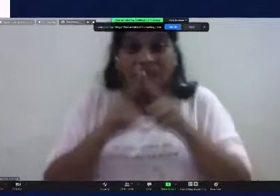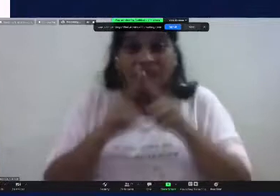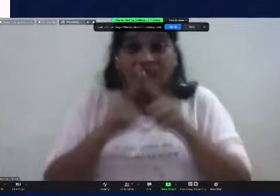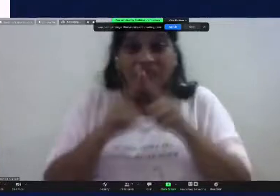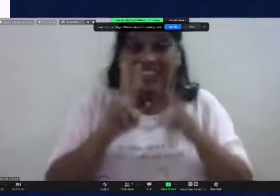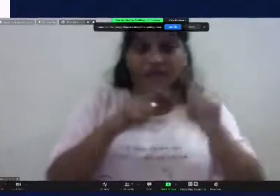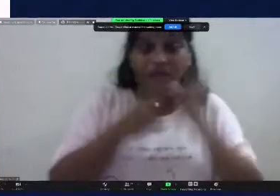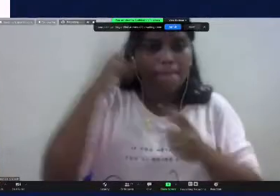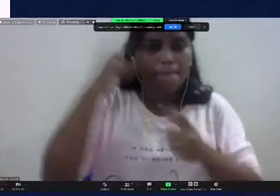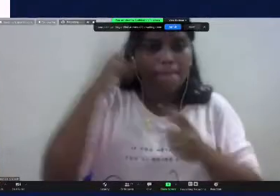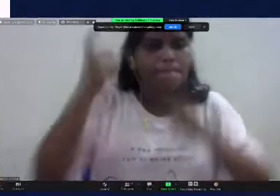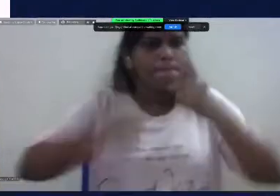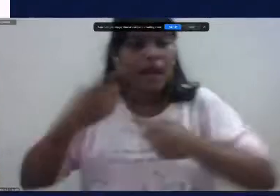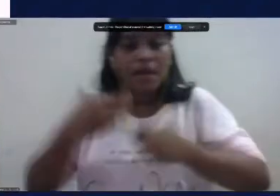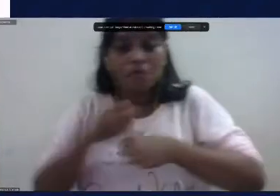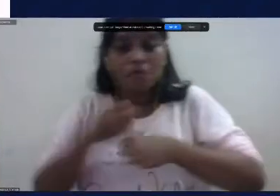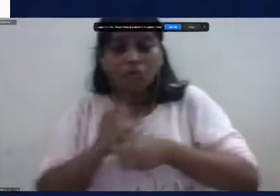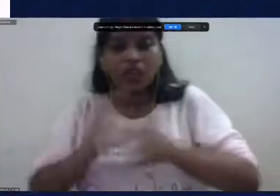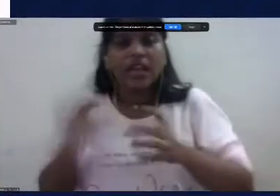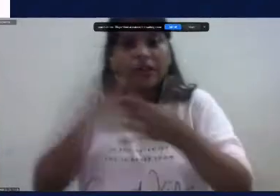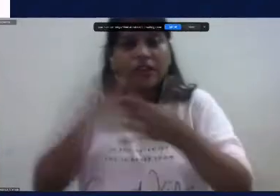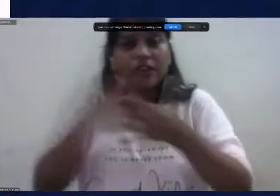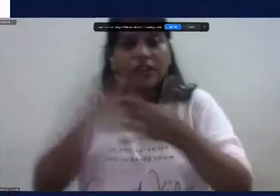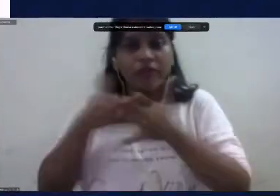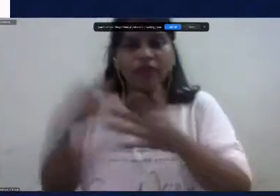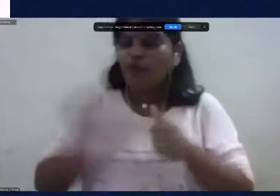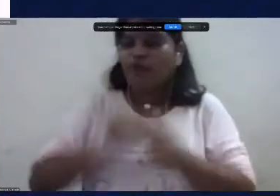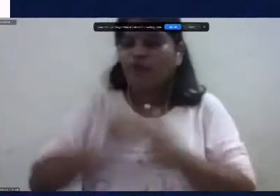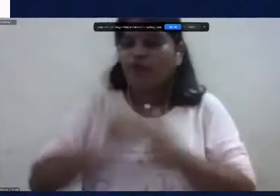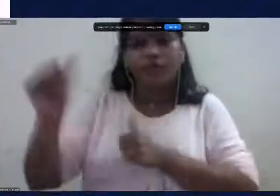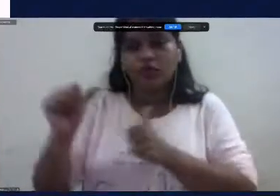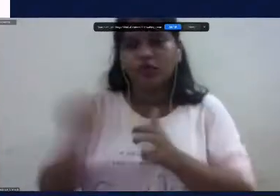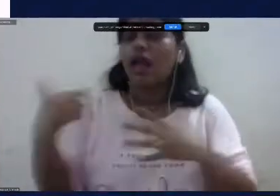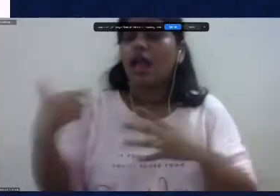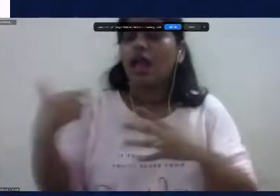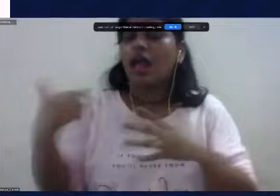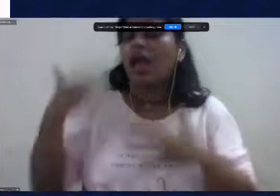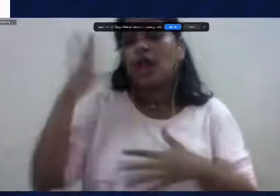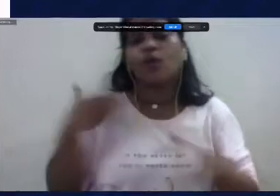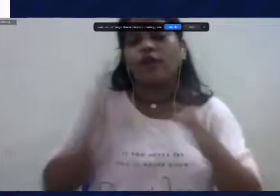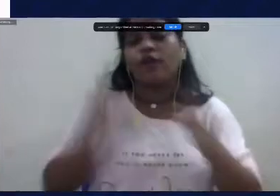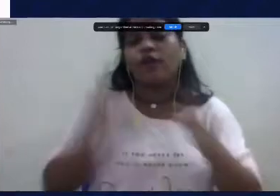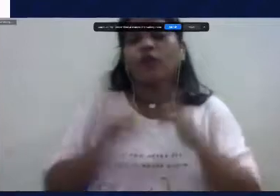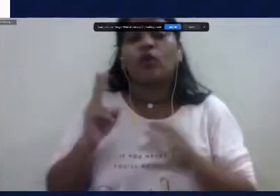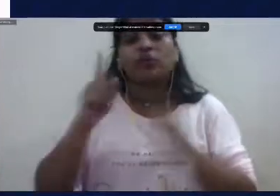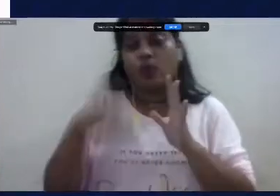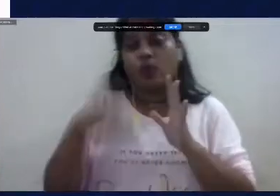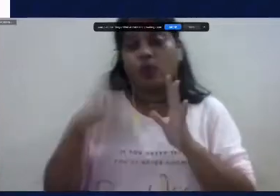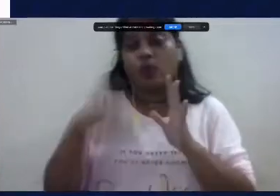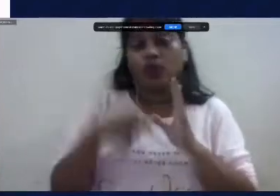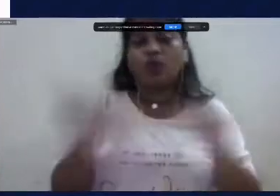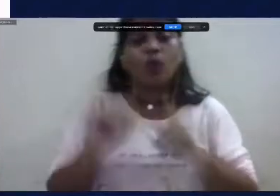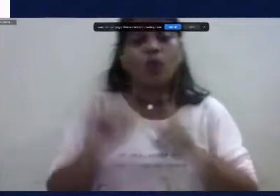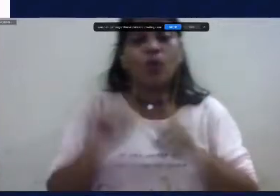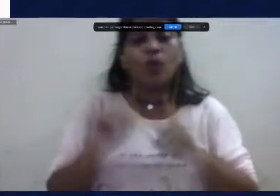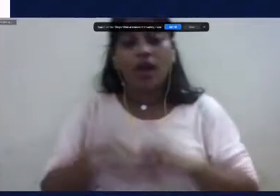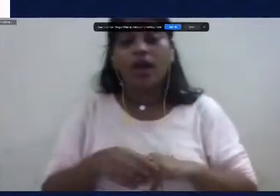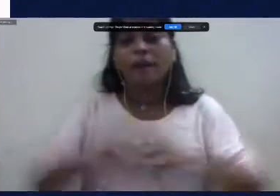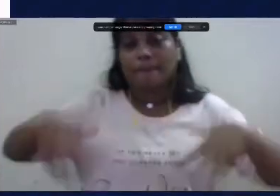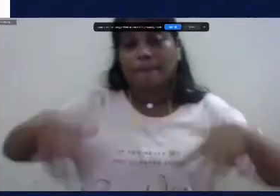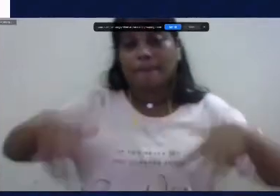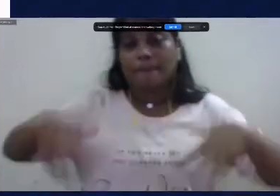of brain-machine interface. It's not even into the far future. I don't know if you guys saw the video where a monkey